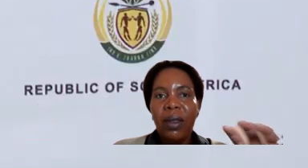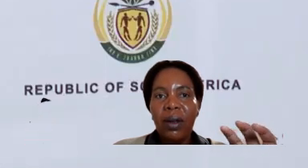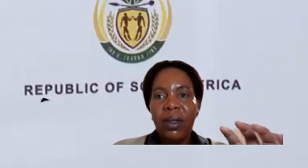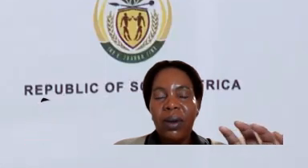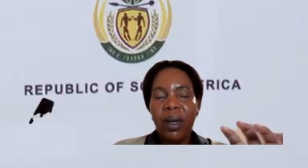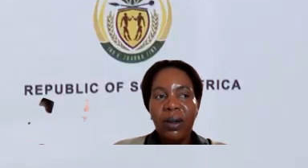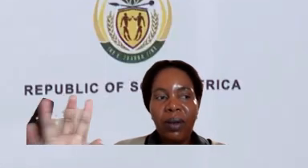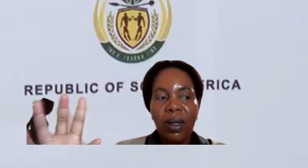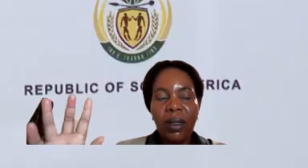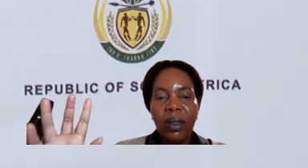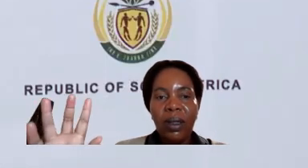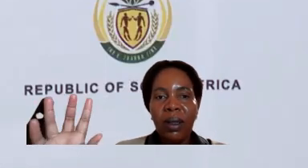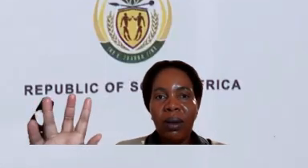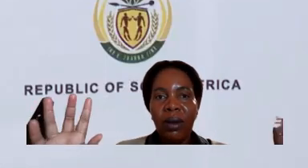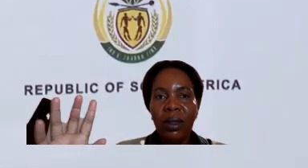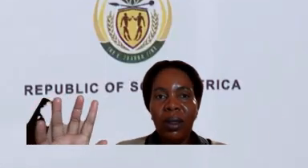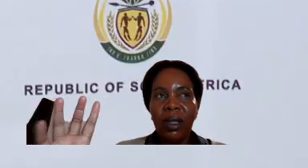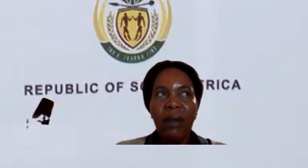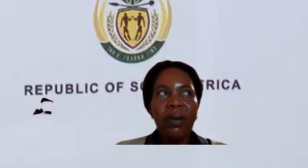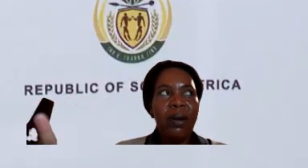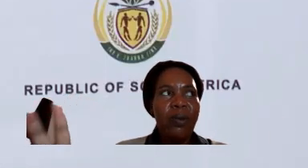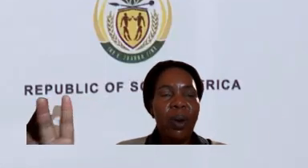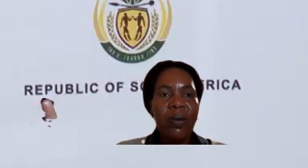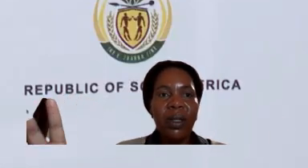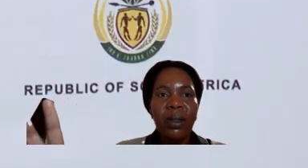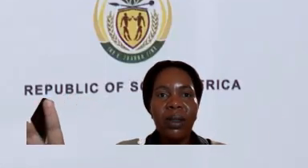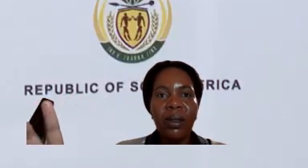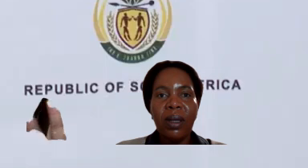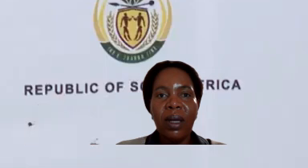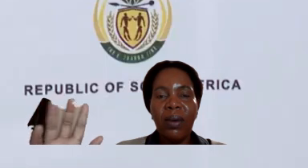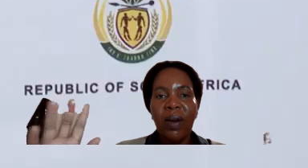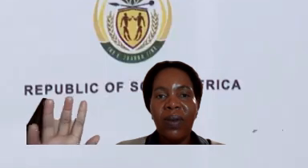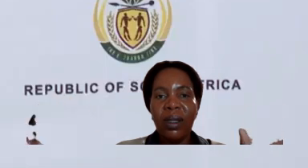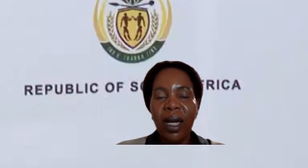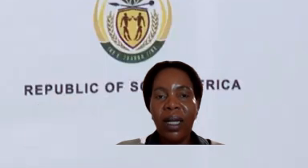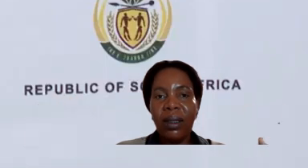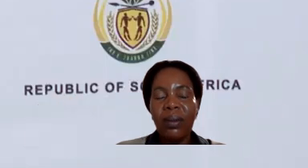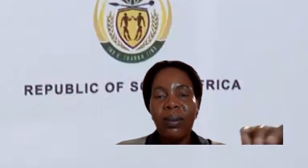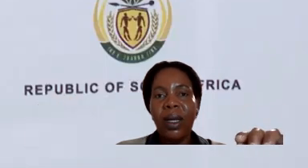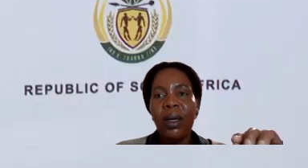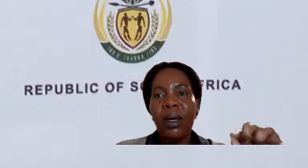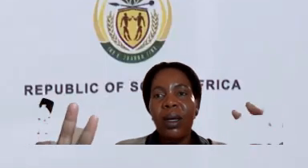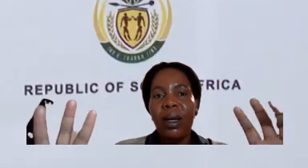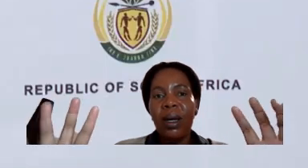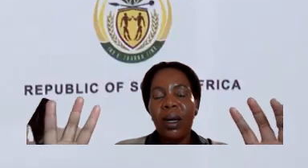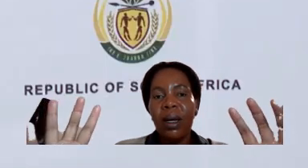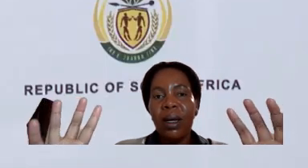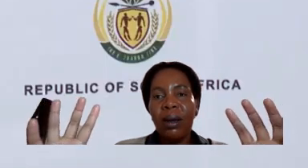run in South Africa is quite different. In South Africa, we have province. Here we have the state.